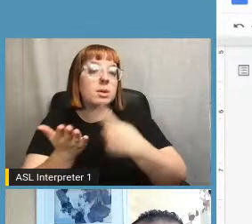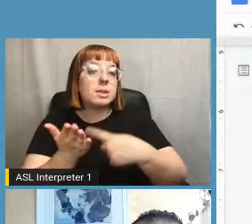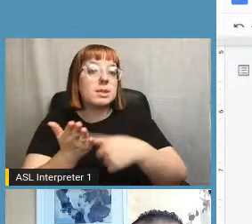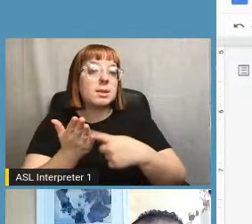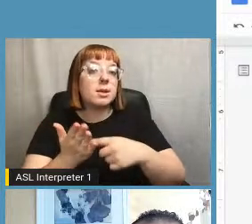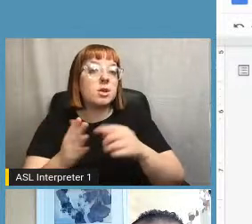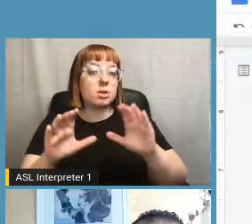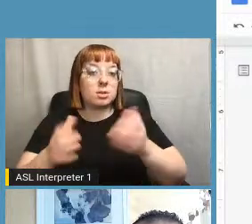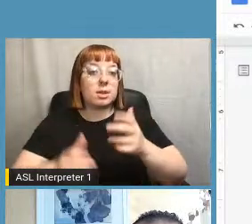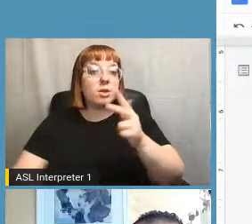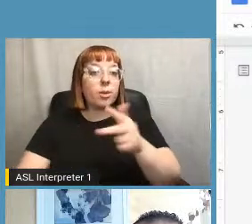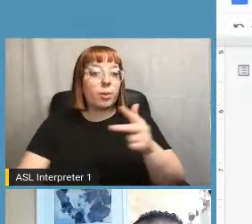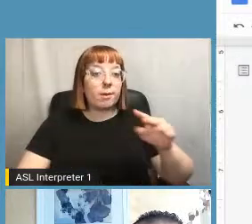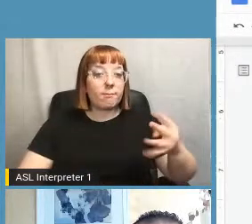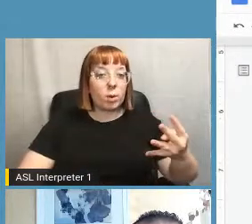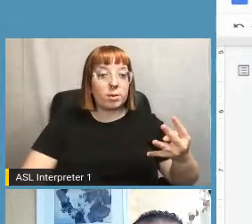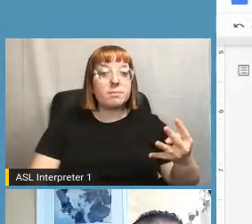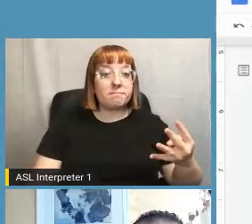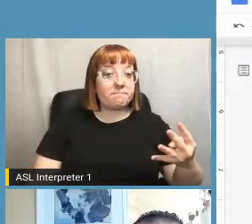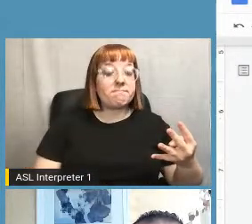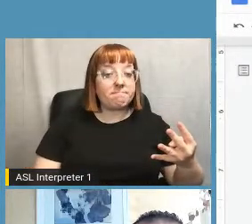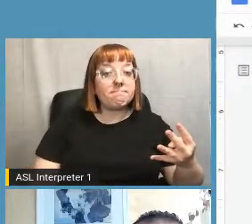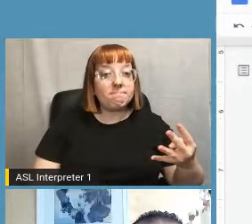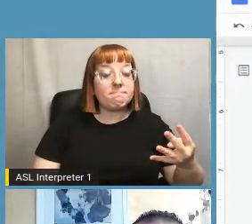it a little bit easier to